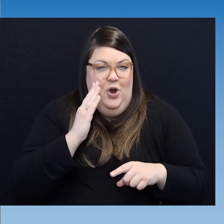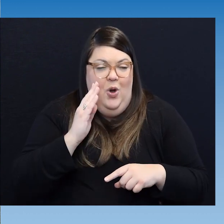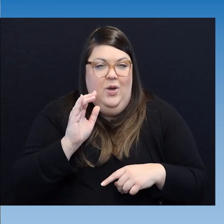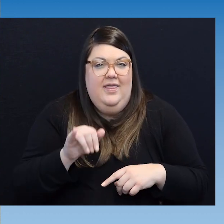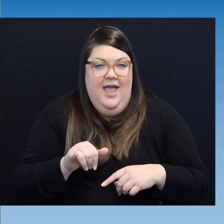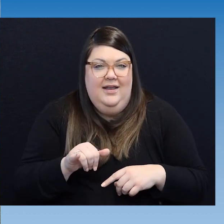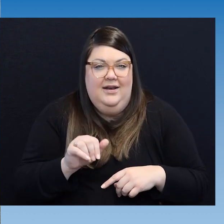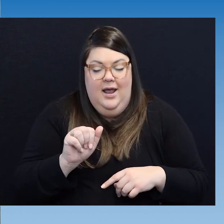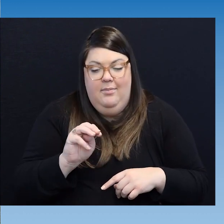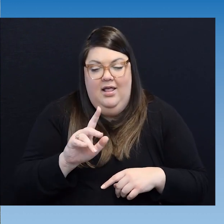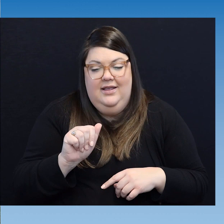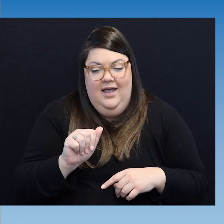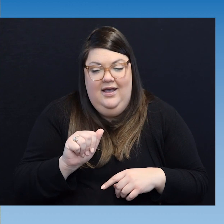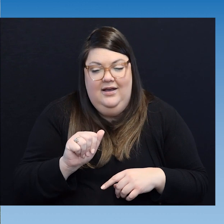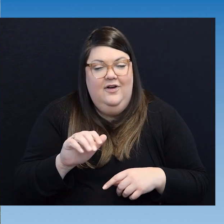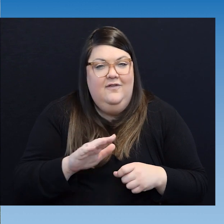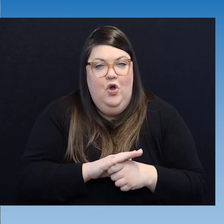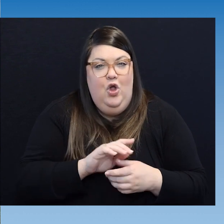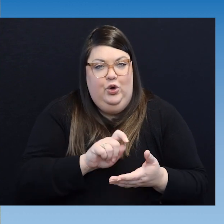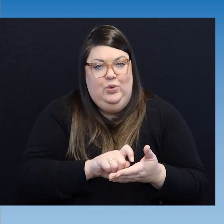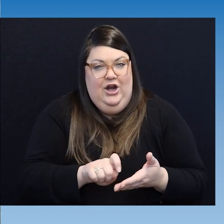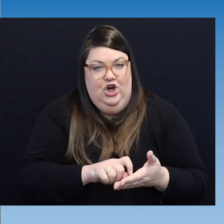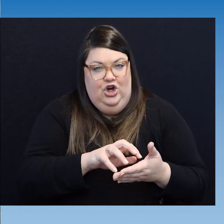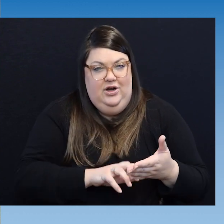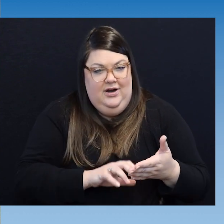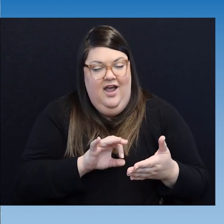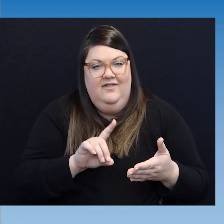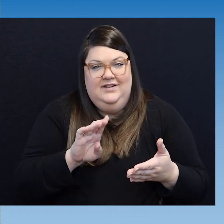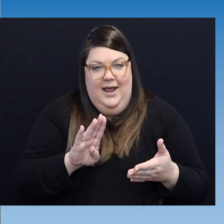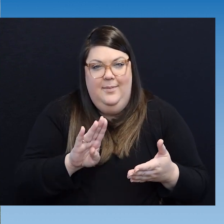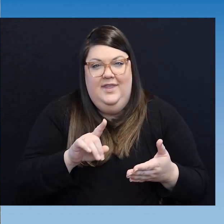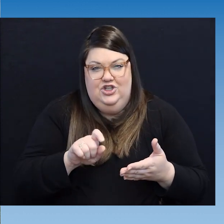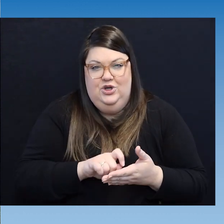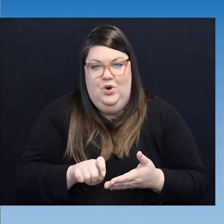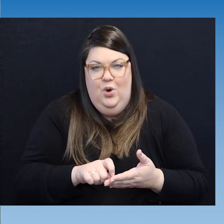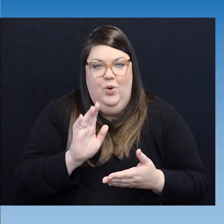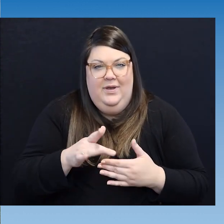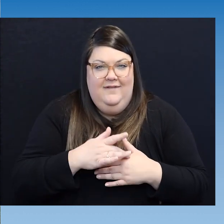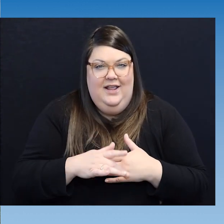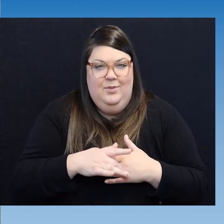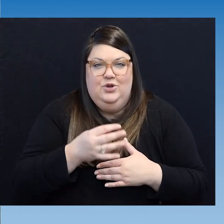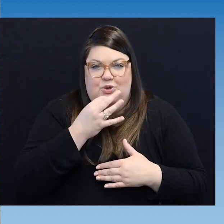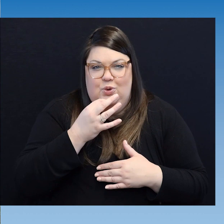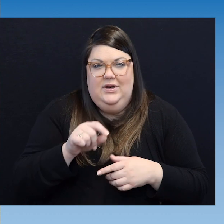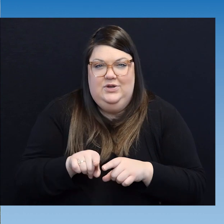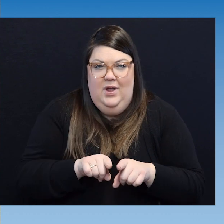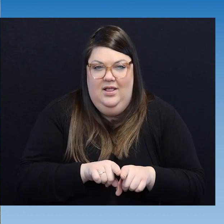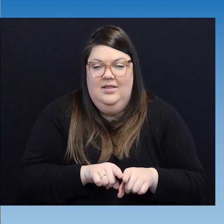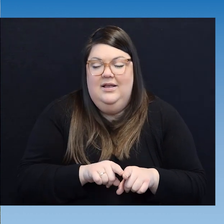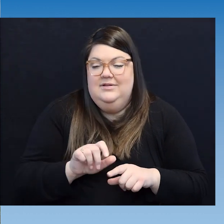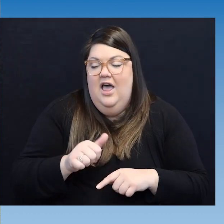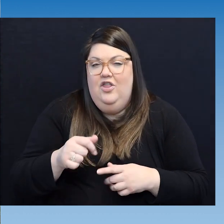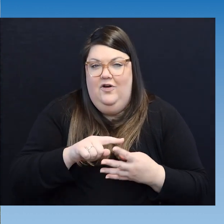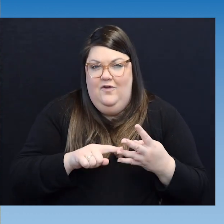that Amalia's full record of Deb that she wrote will be available soon, as will all of four